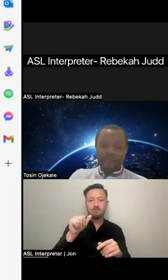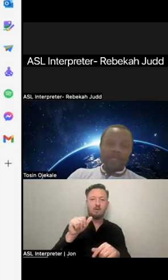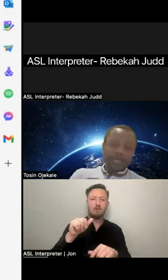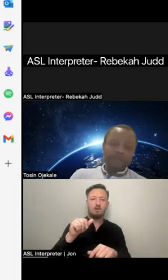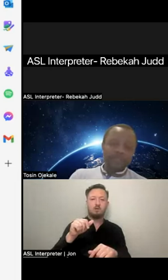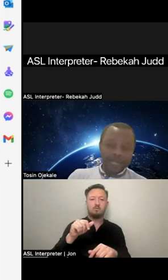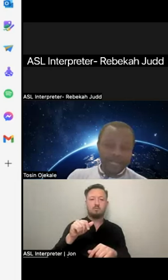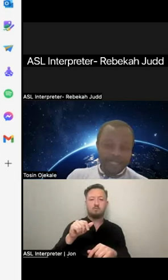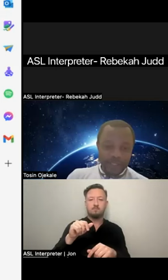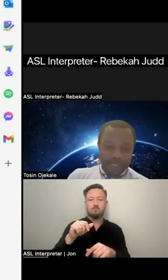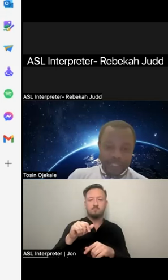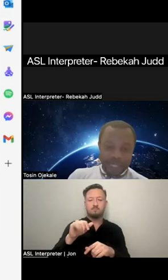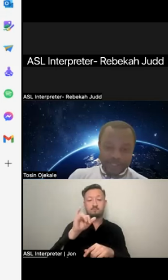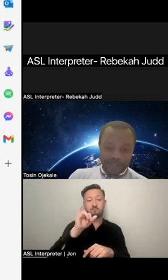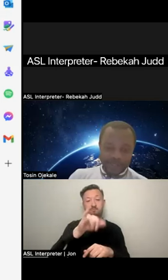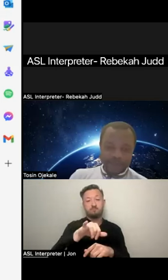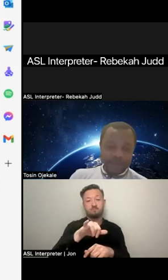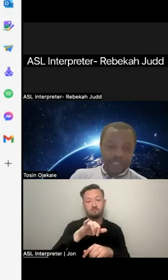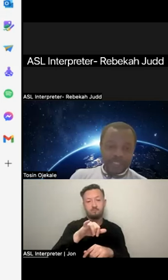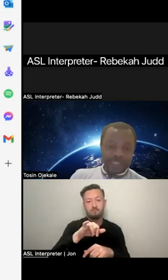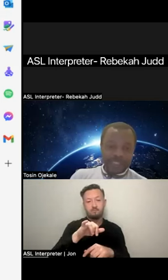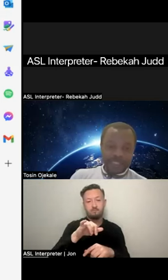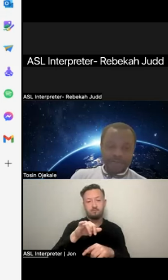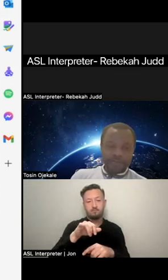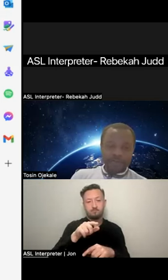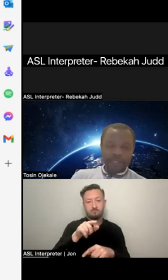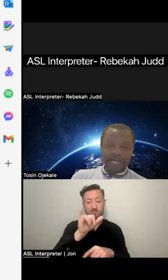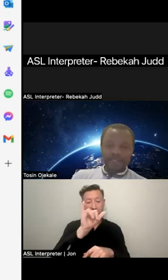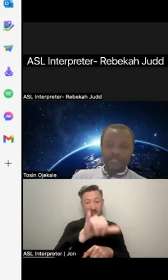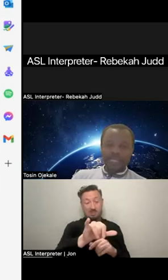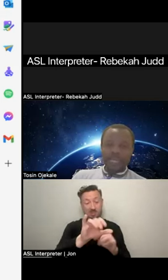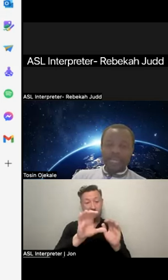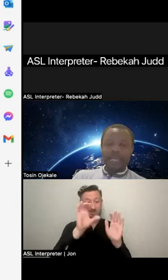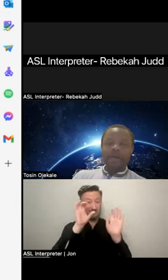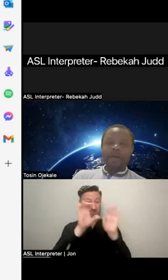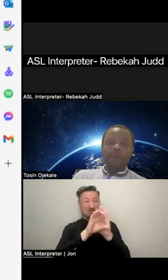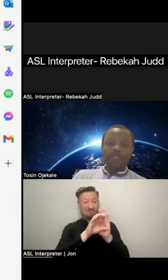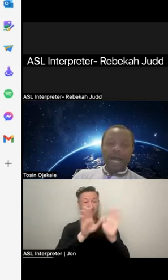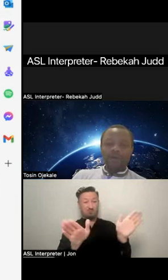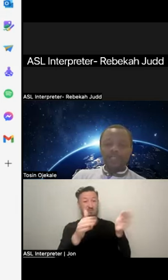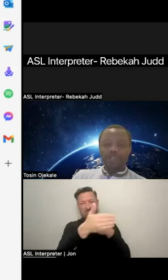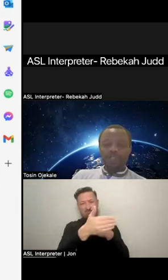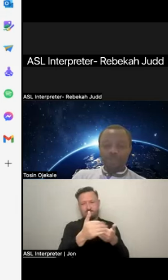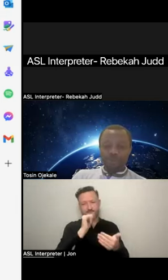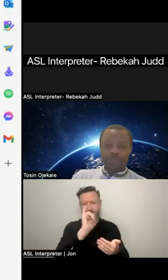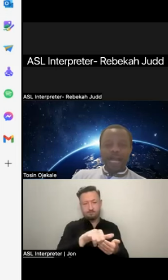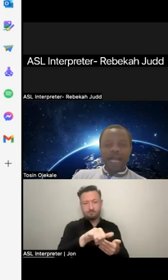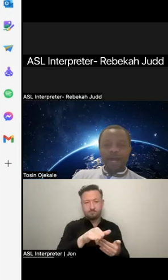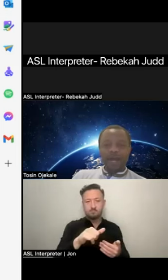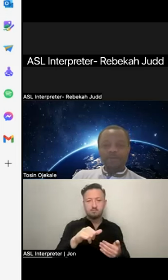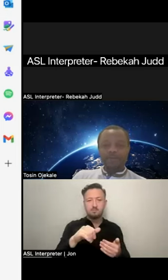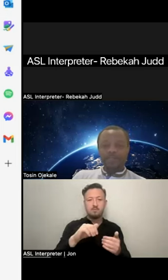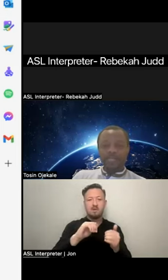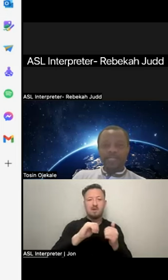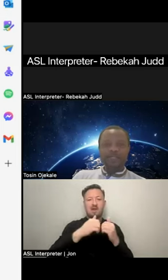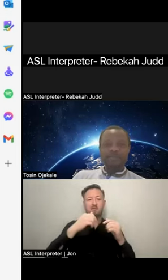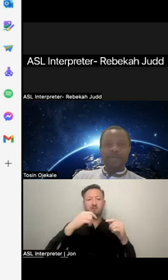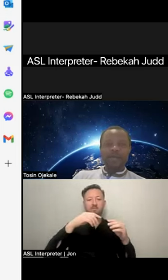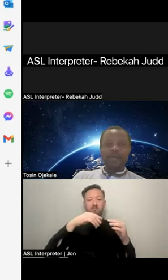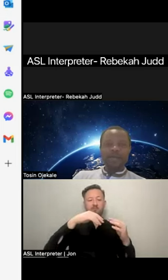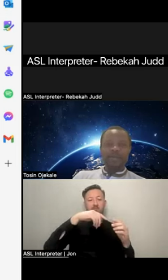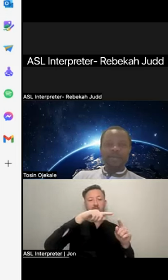So cable jacket is not, it has nothing to do with this building that you see here, but how it is used around